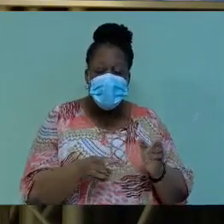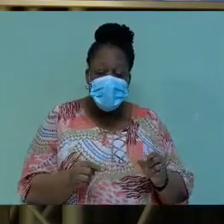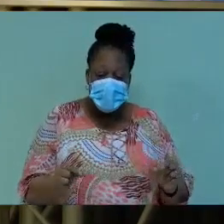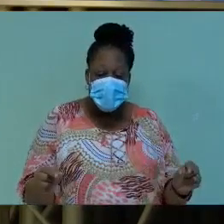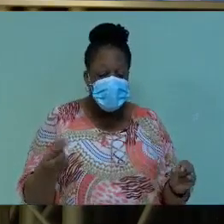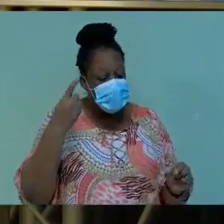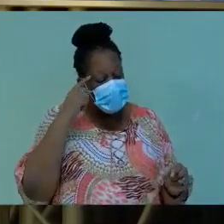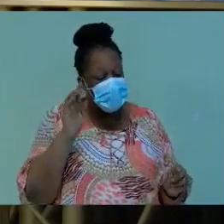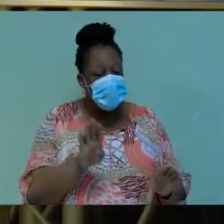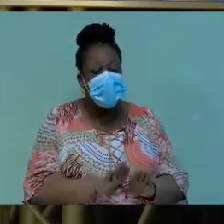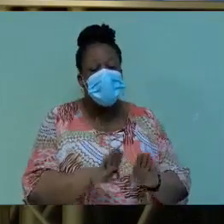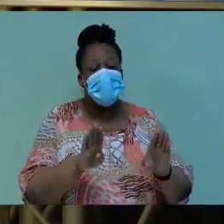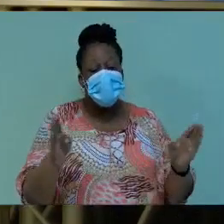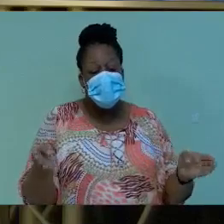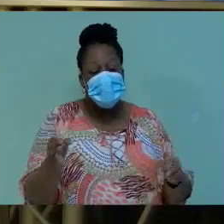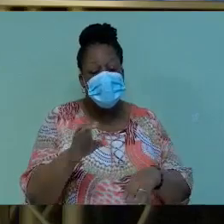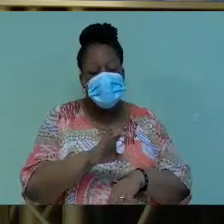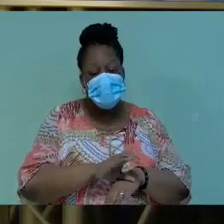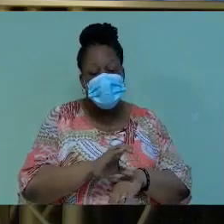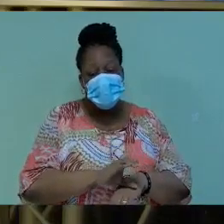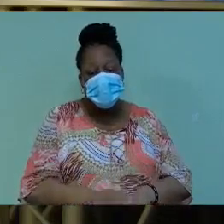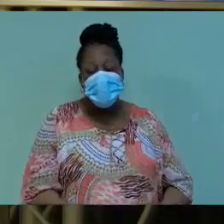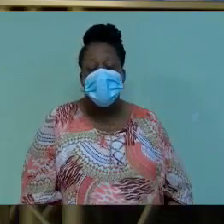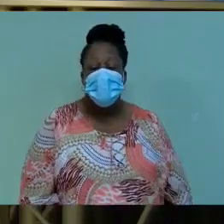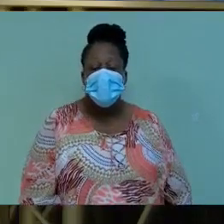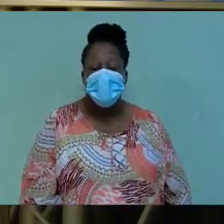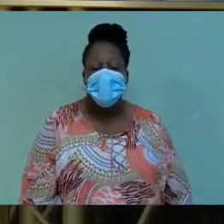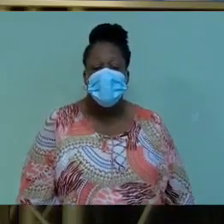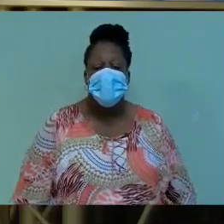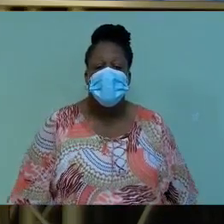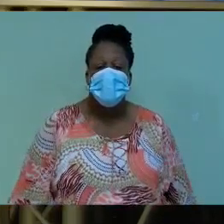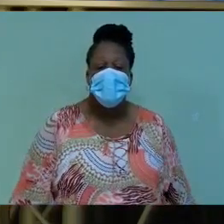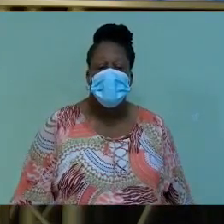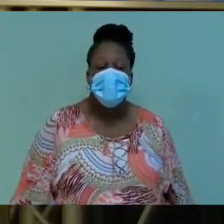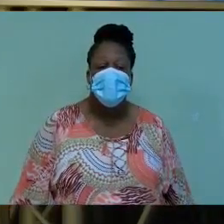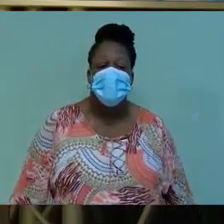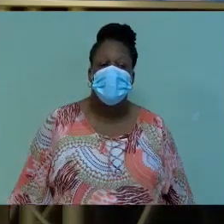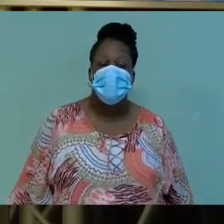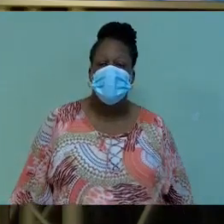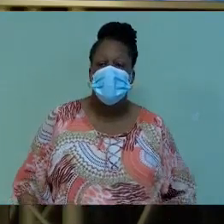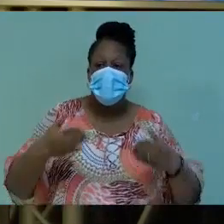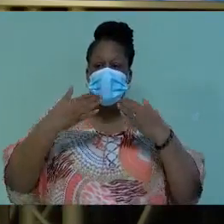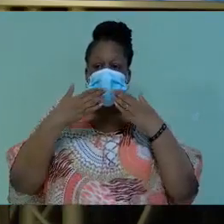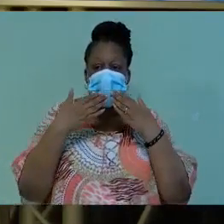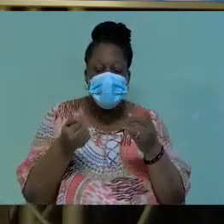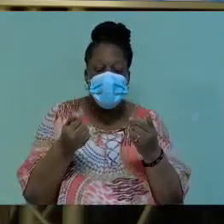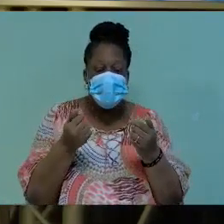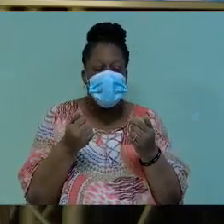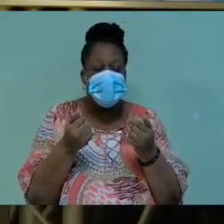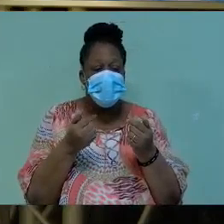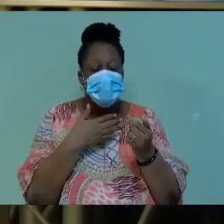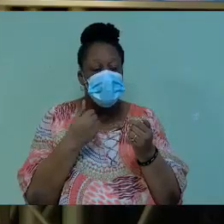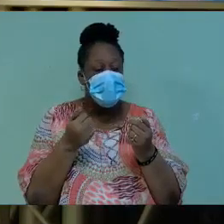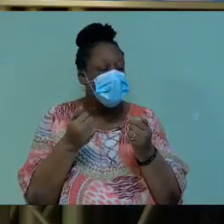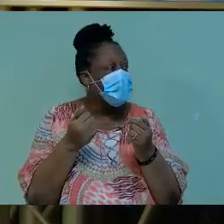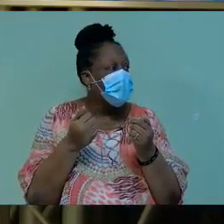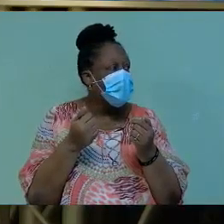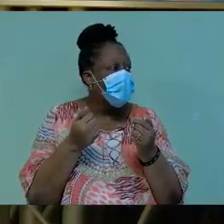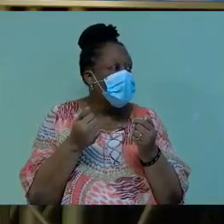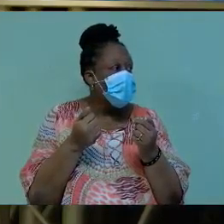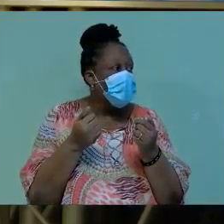for our regulations going forward. So thank you very much to you for staying put with us. Yesterday we had an